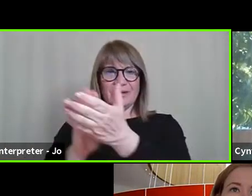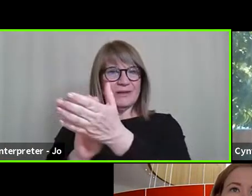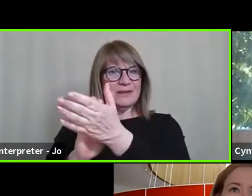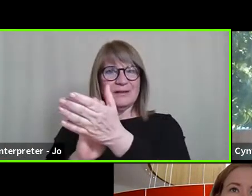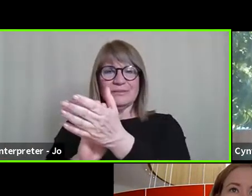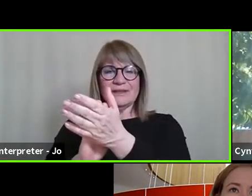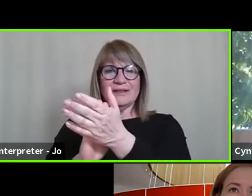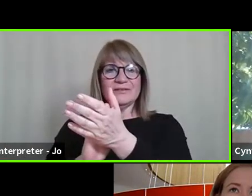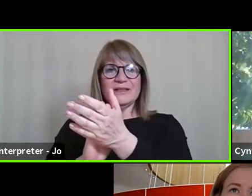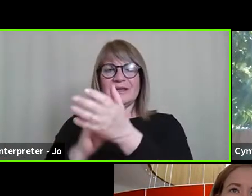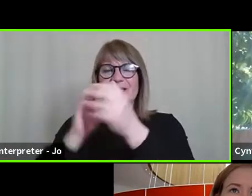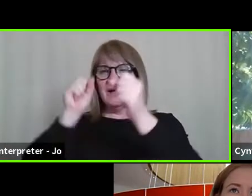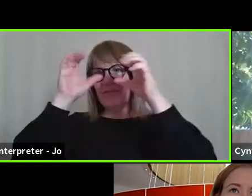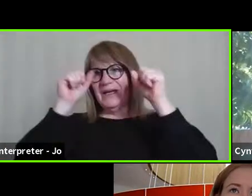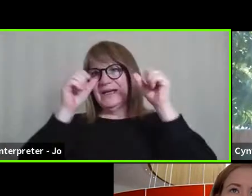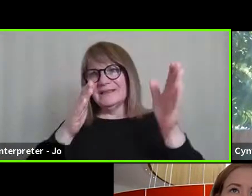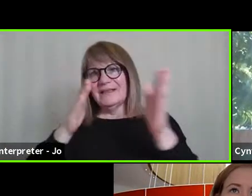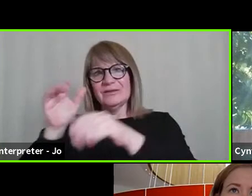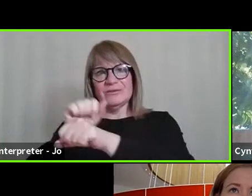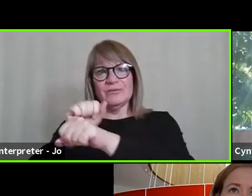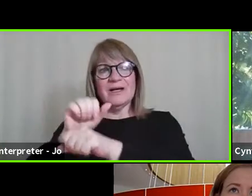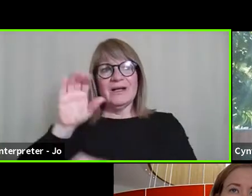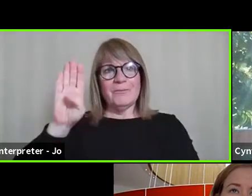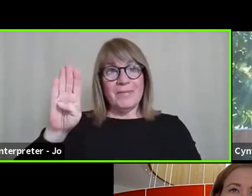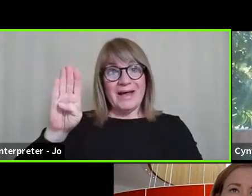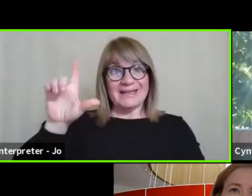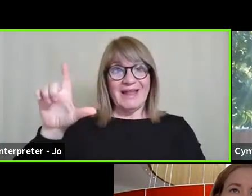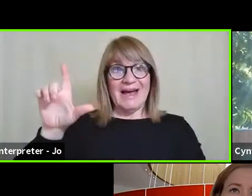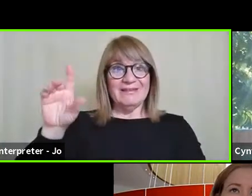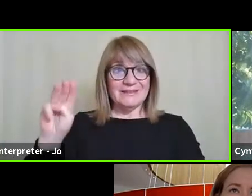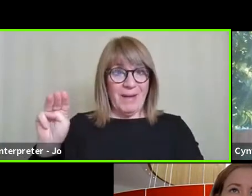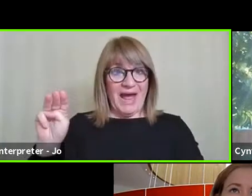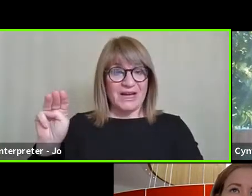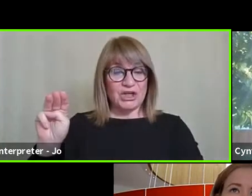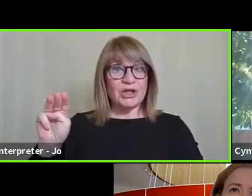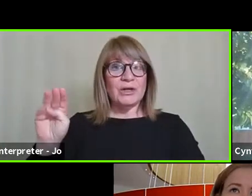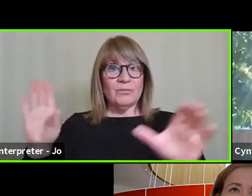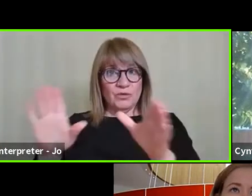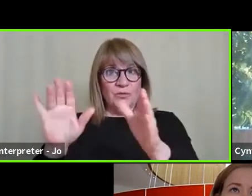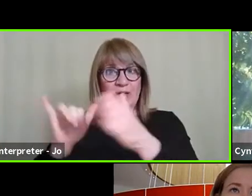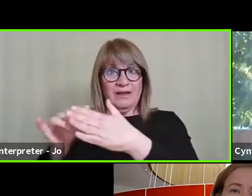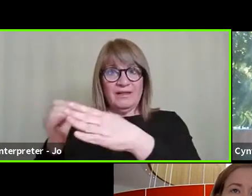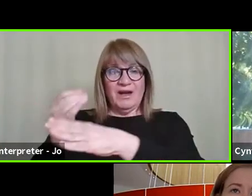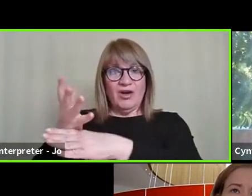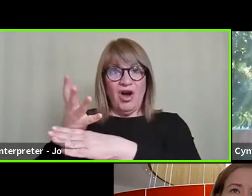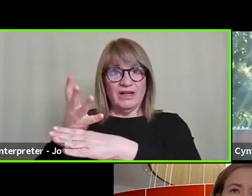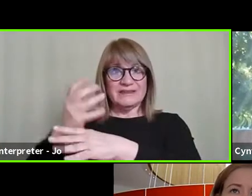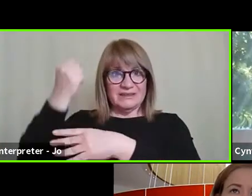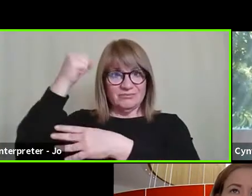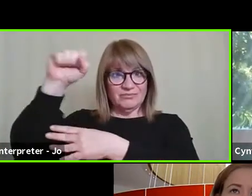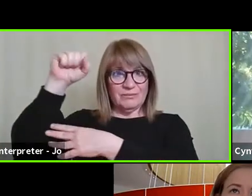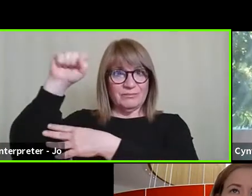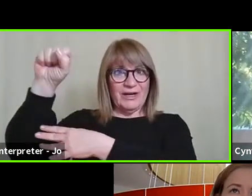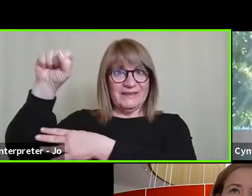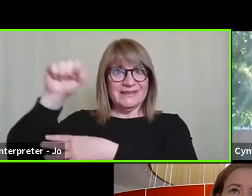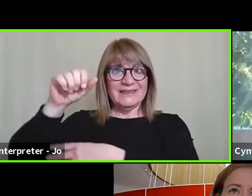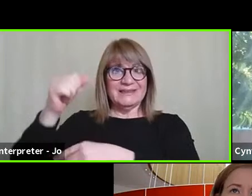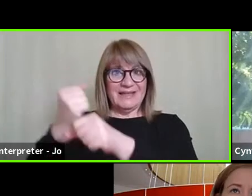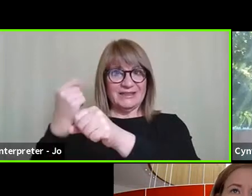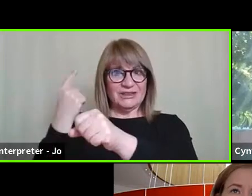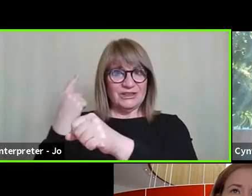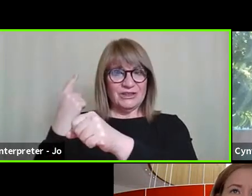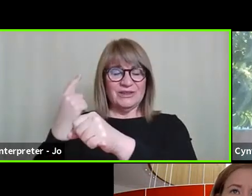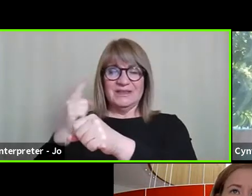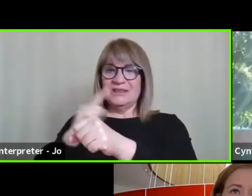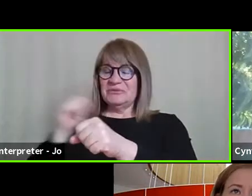of for example the black lives matter movement that led to uprisings last year that really raced to the forefront